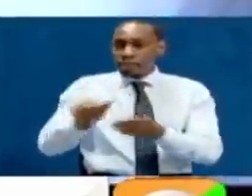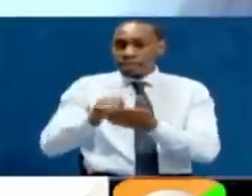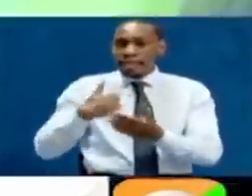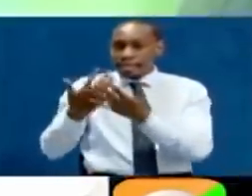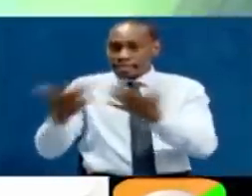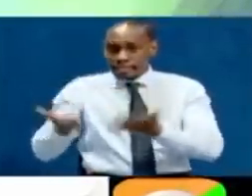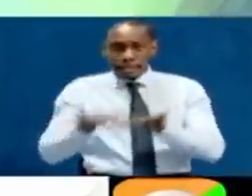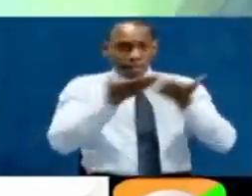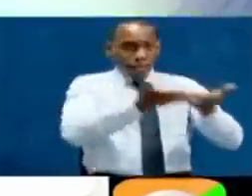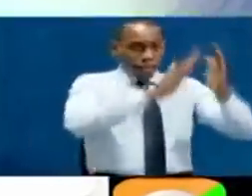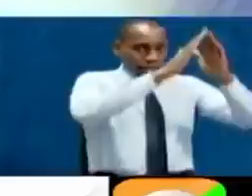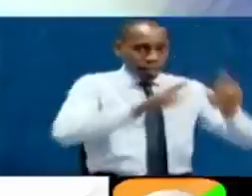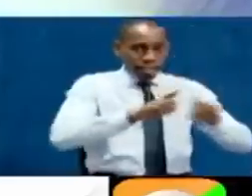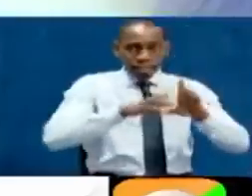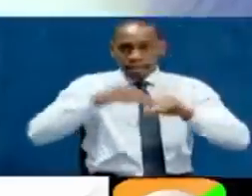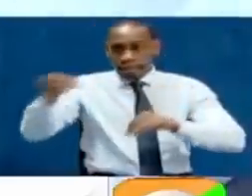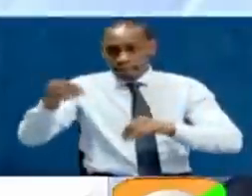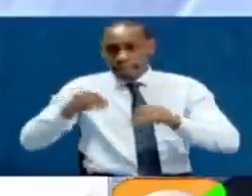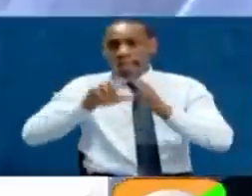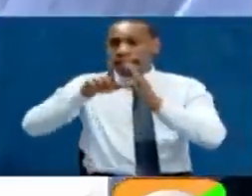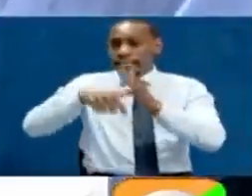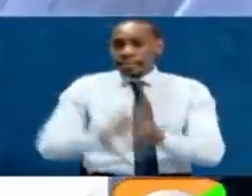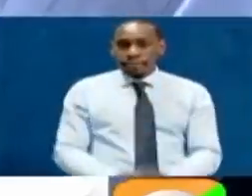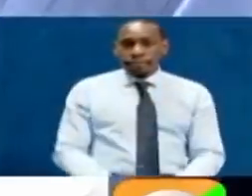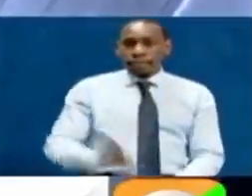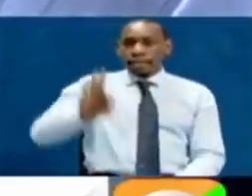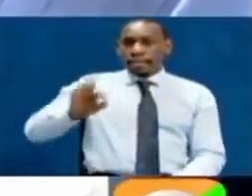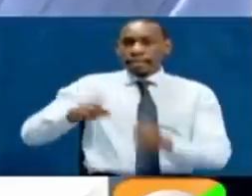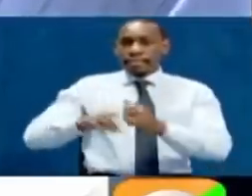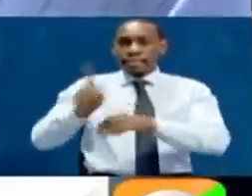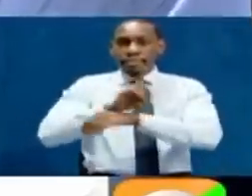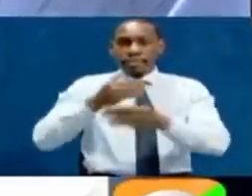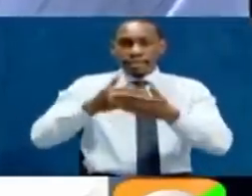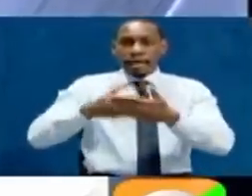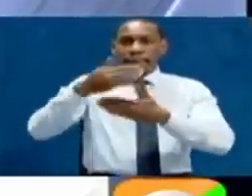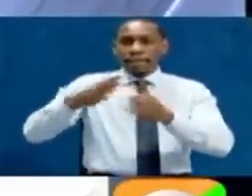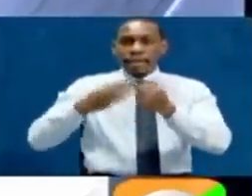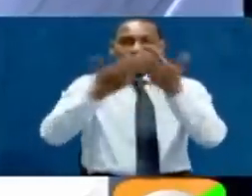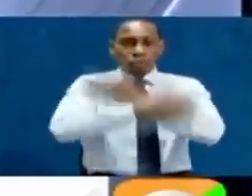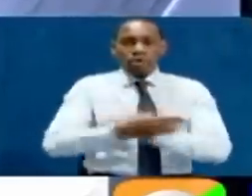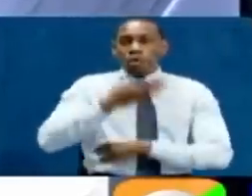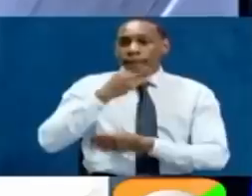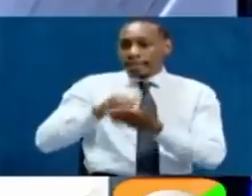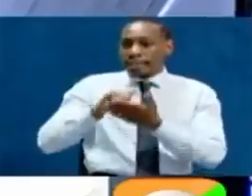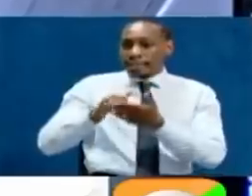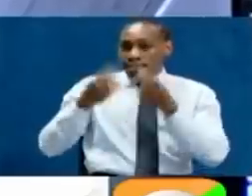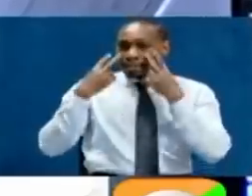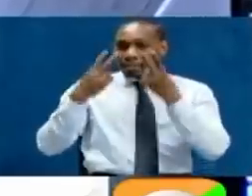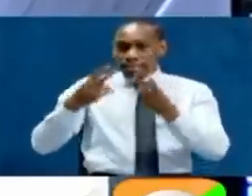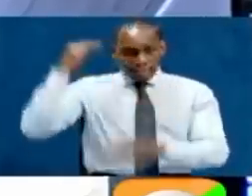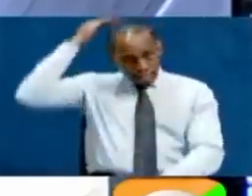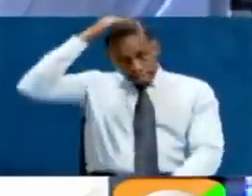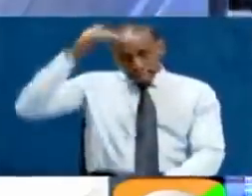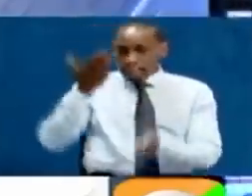carrying supplies to the apartment and had left shortly. 36 minutes past 9 p.m., a man who appeared to be of Arab